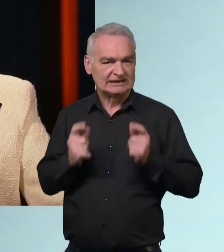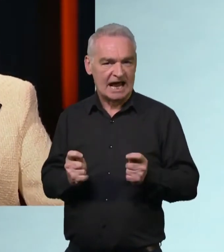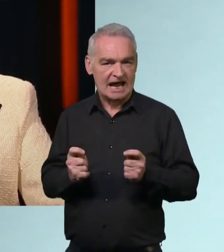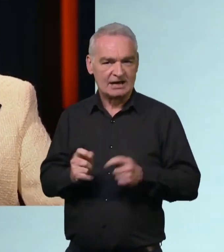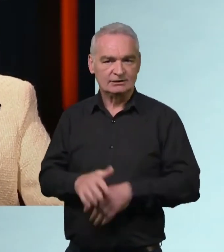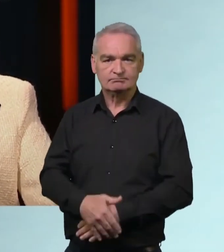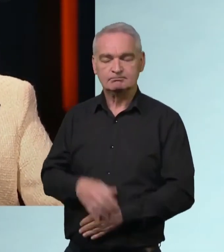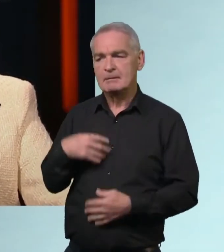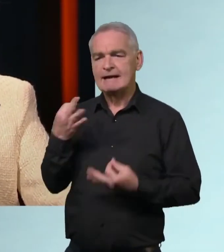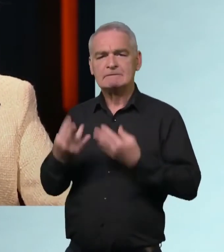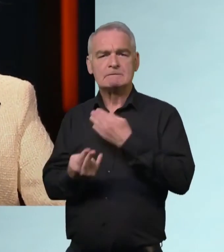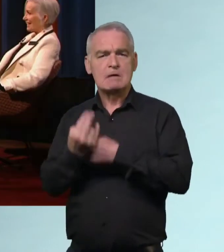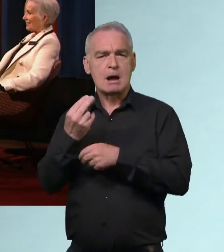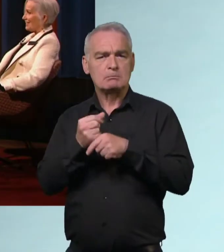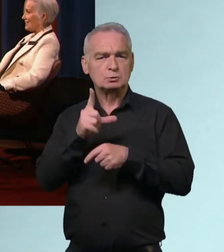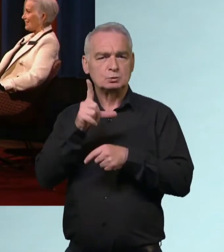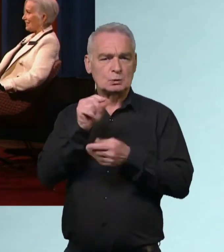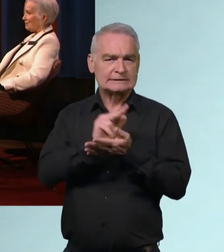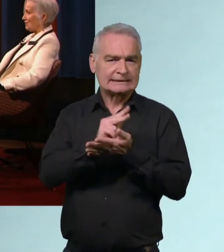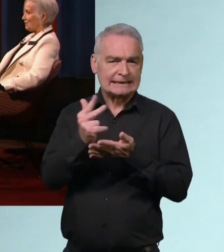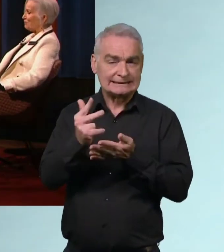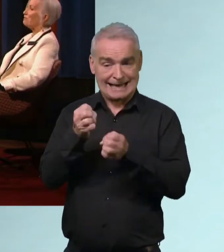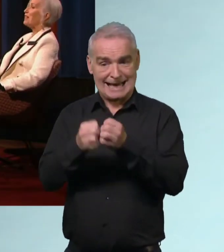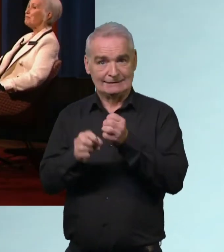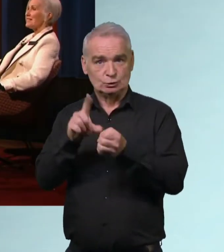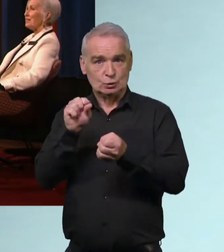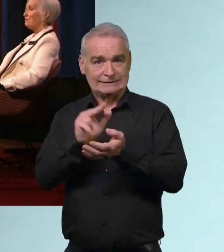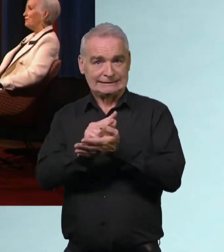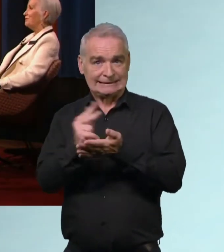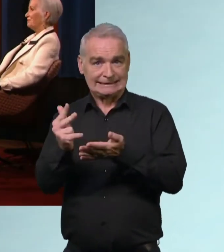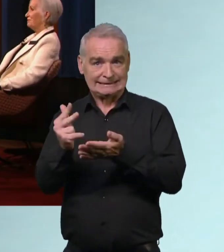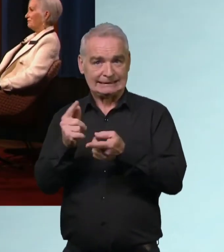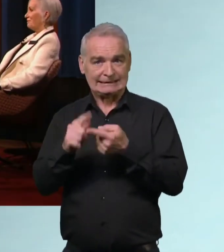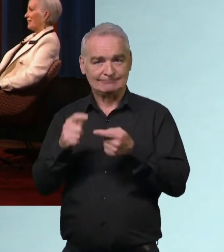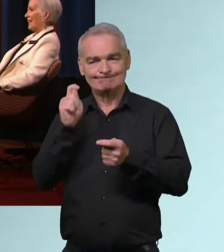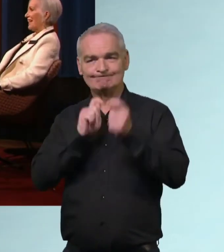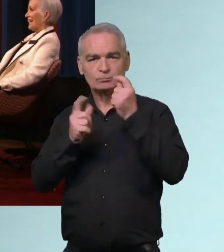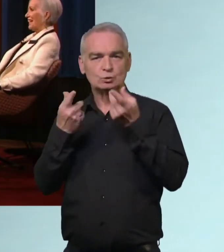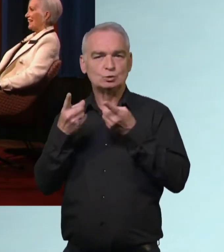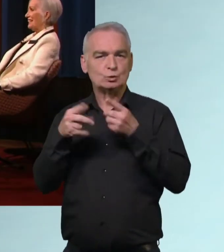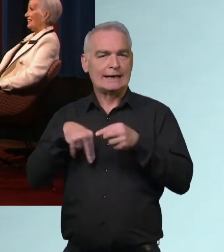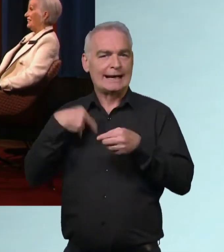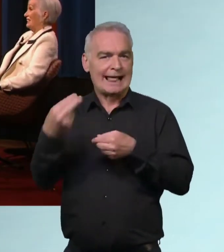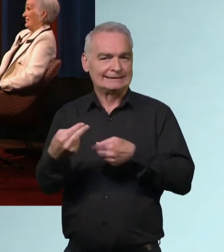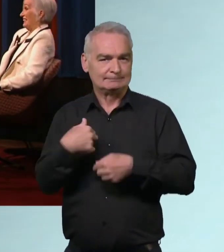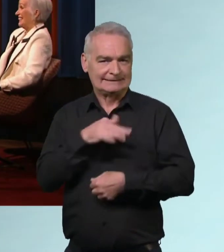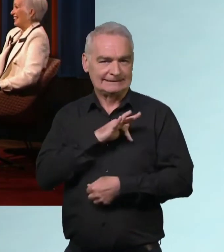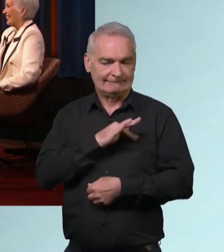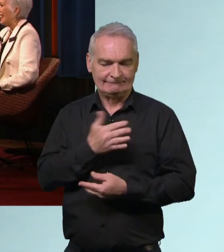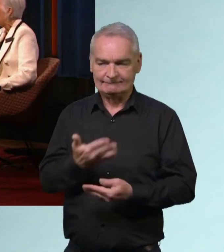2018, end of 2018. Yeah. And then I decided I would reinvent myself. As?